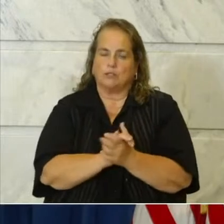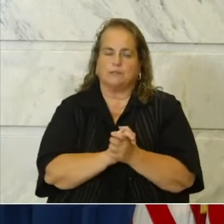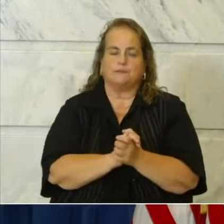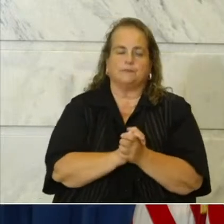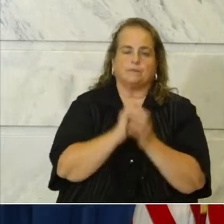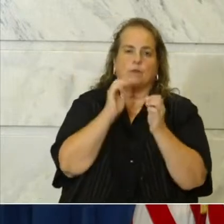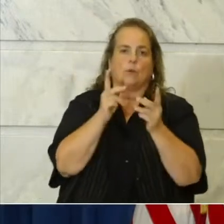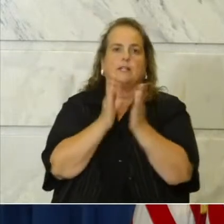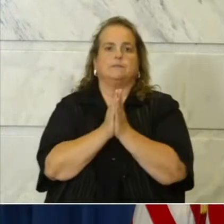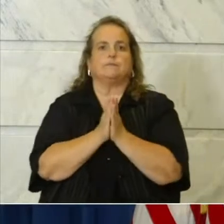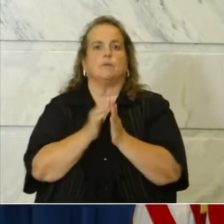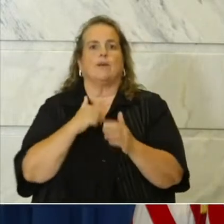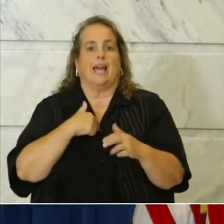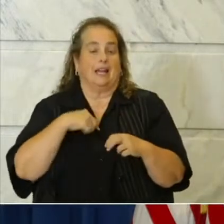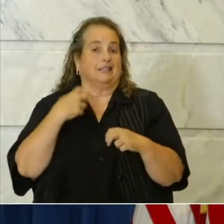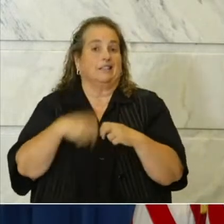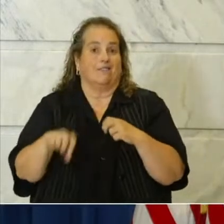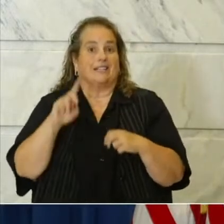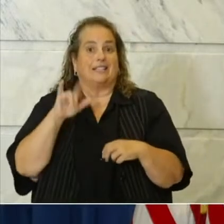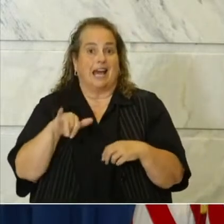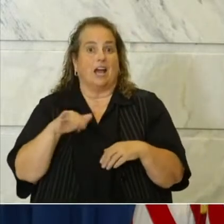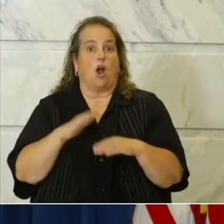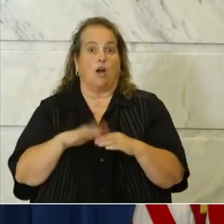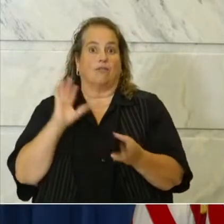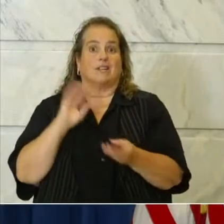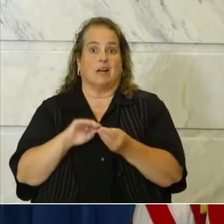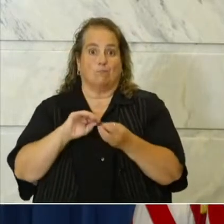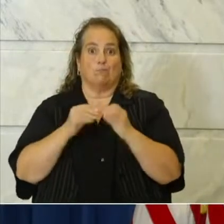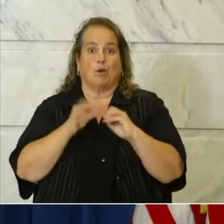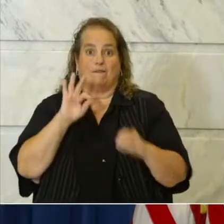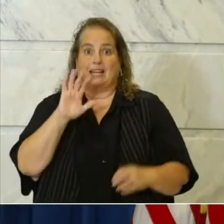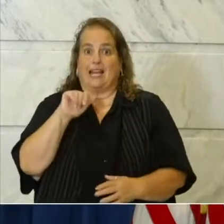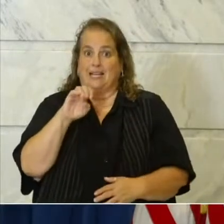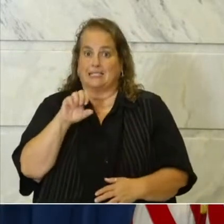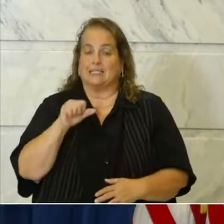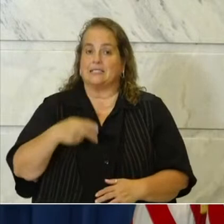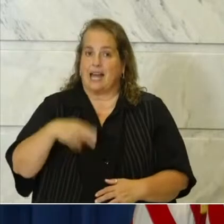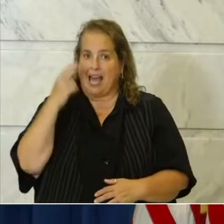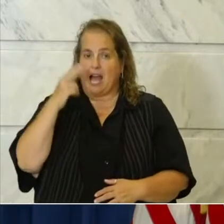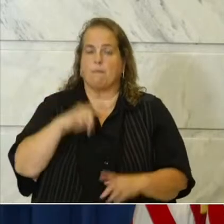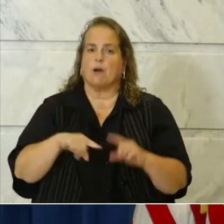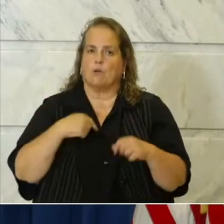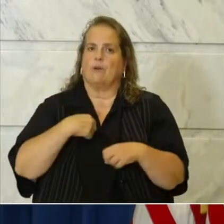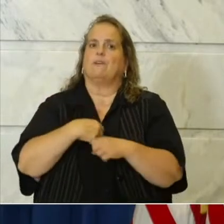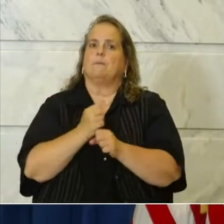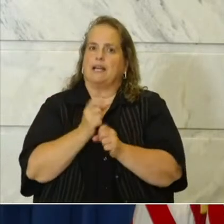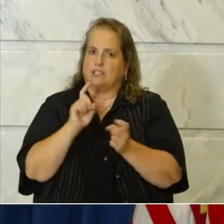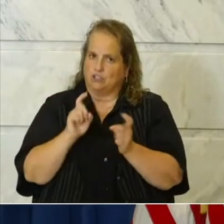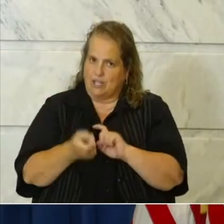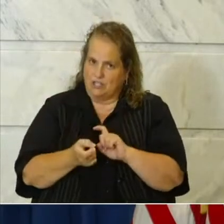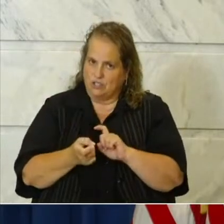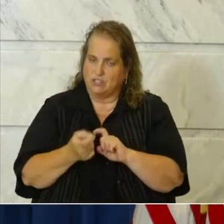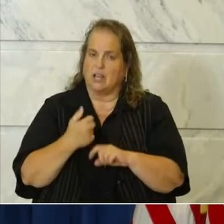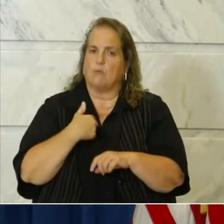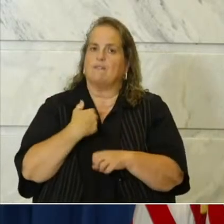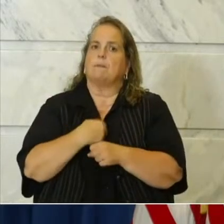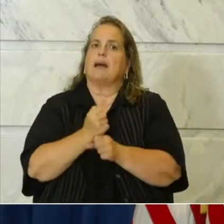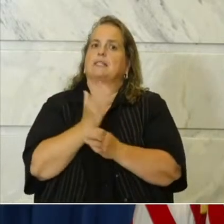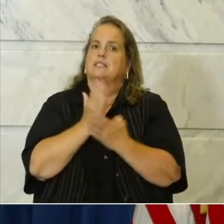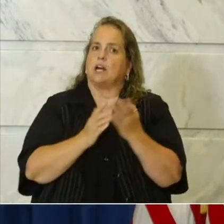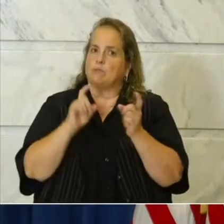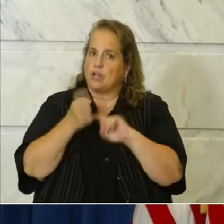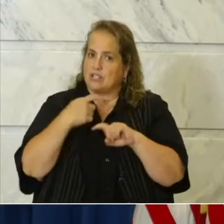right, so we've had a tough day on the overall number of cases, but we have made changes. Changes that I hope,